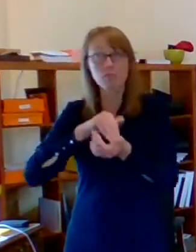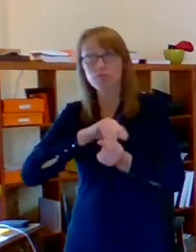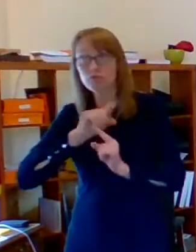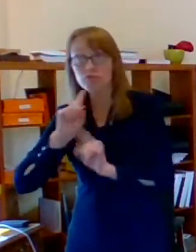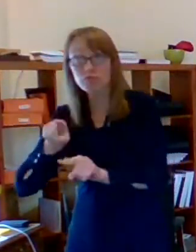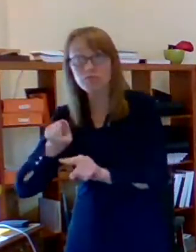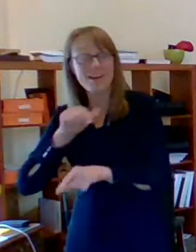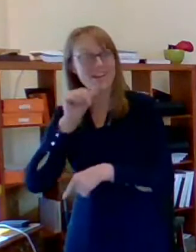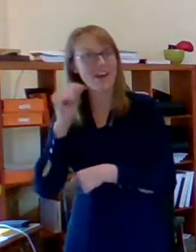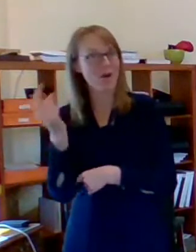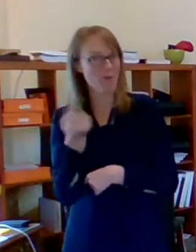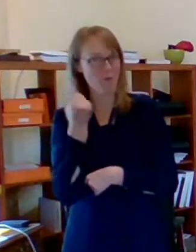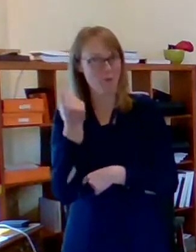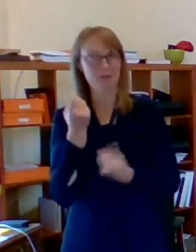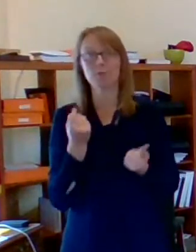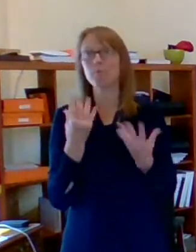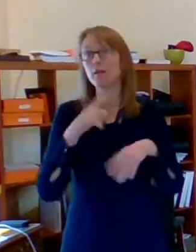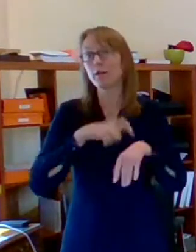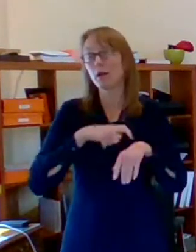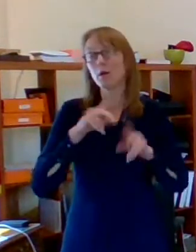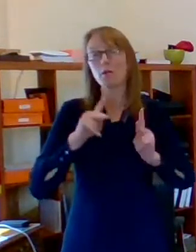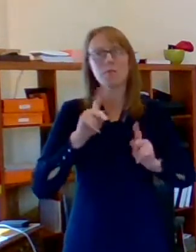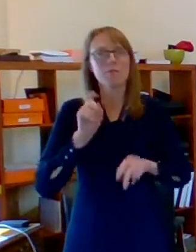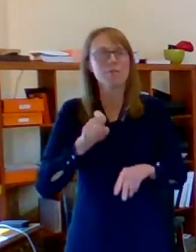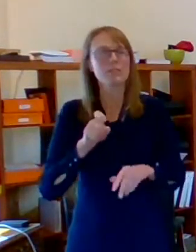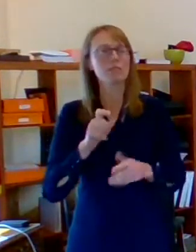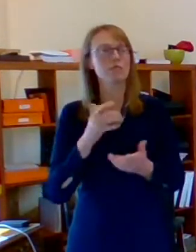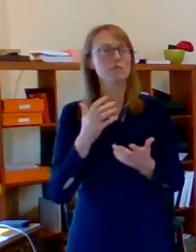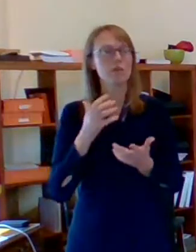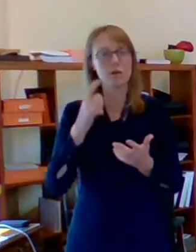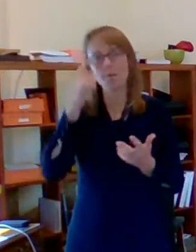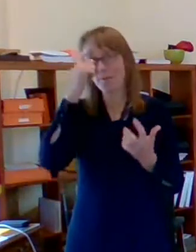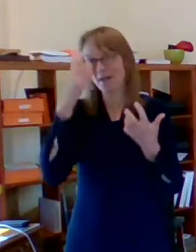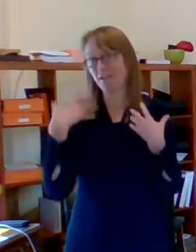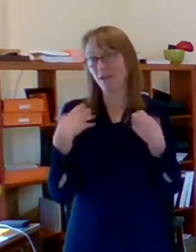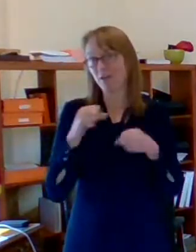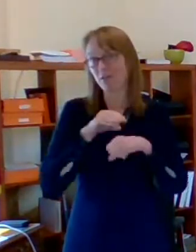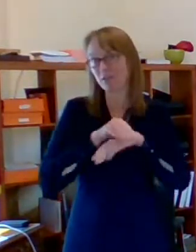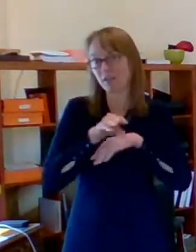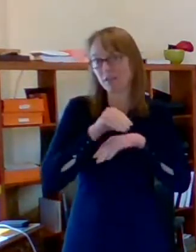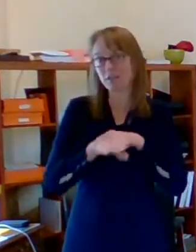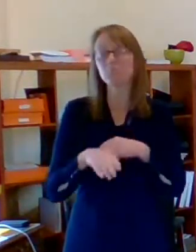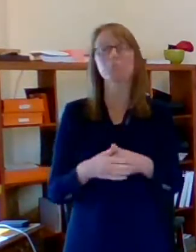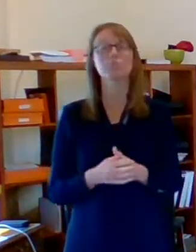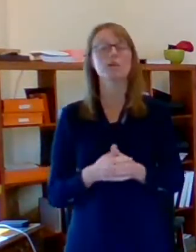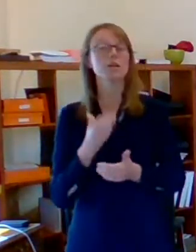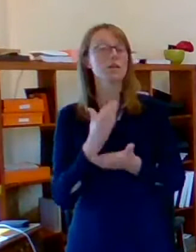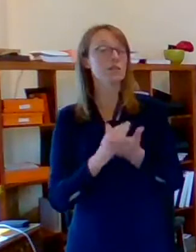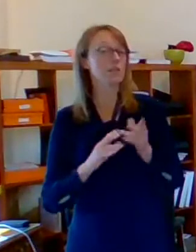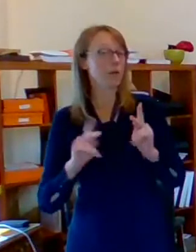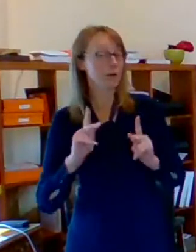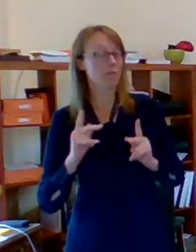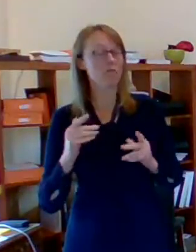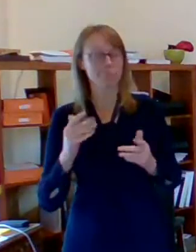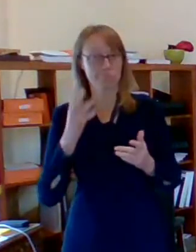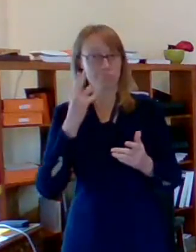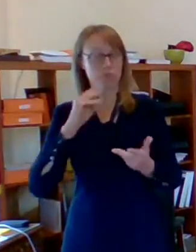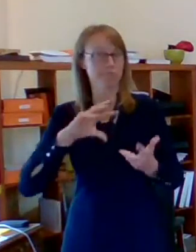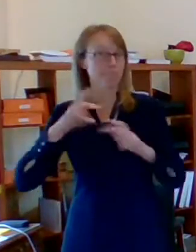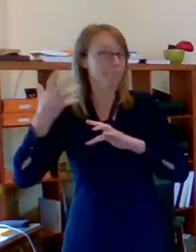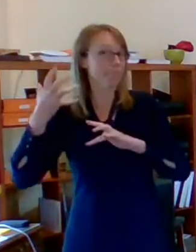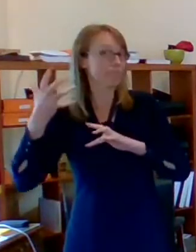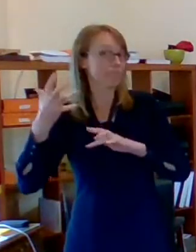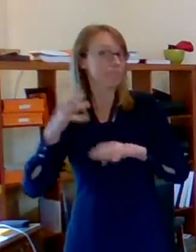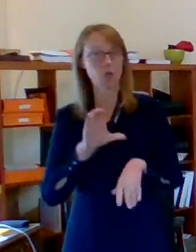services or social services. Some are in crisis, some need to be connected to social services, and so